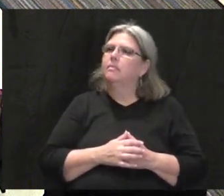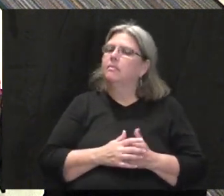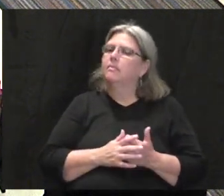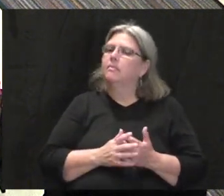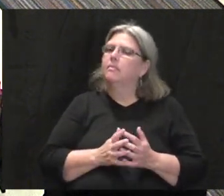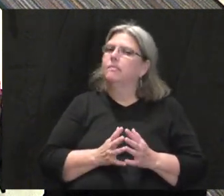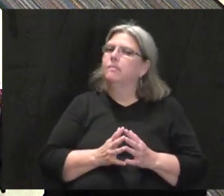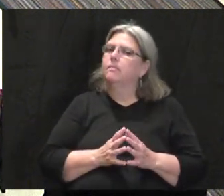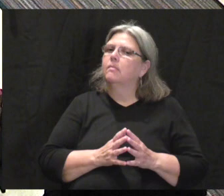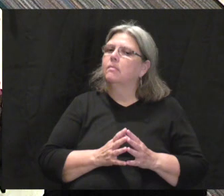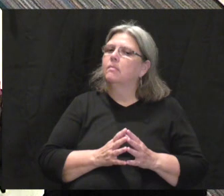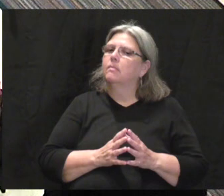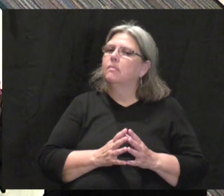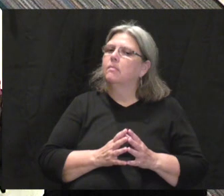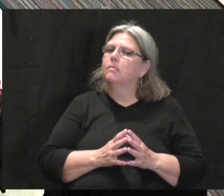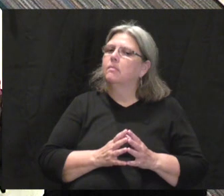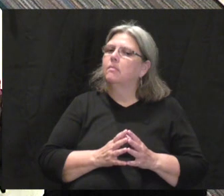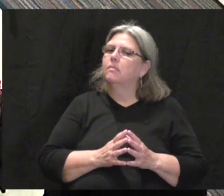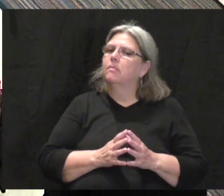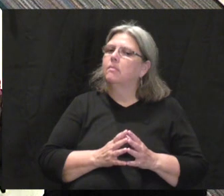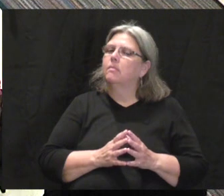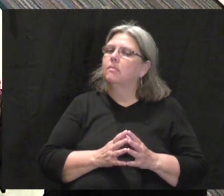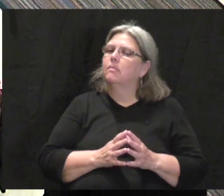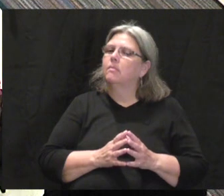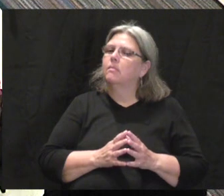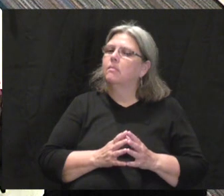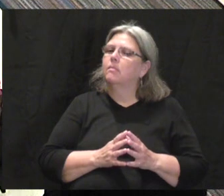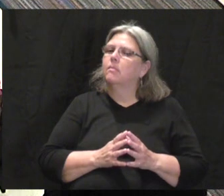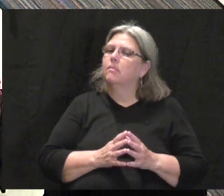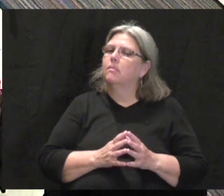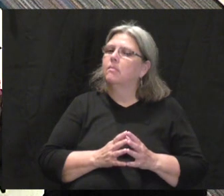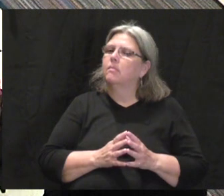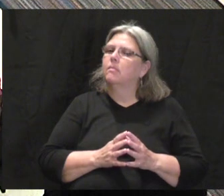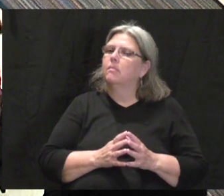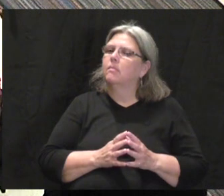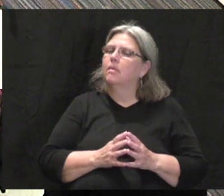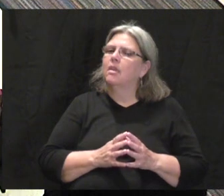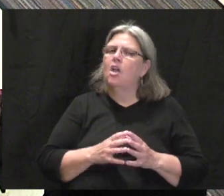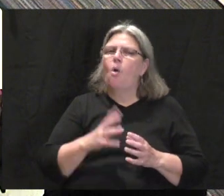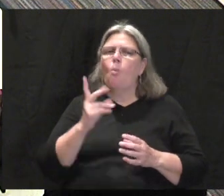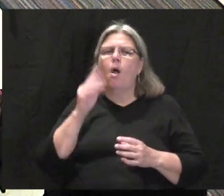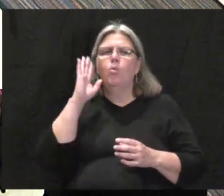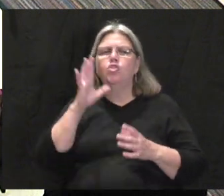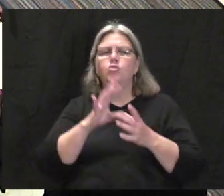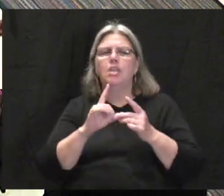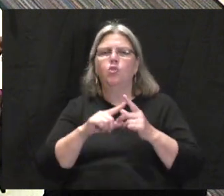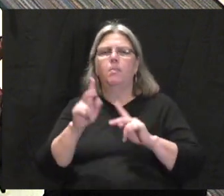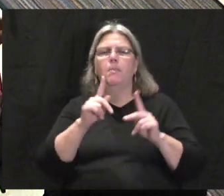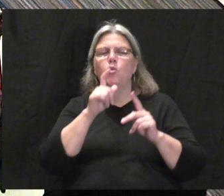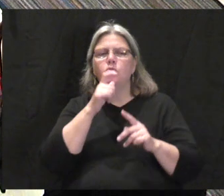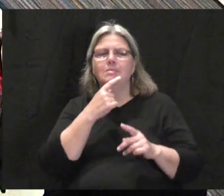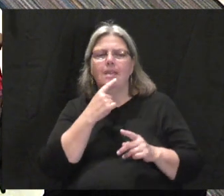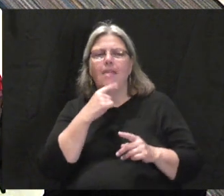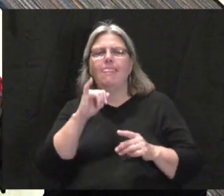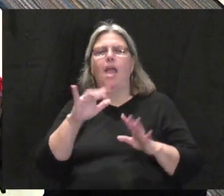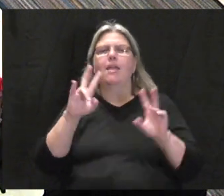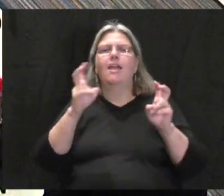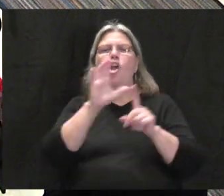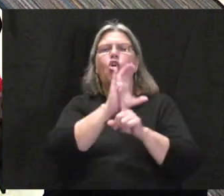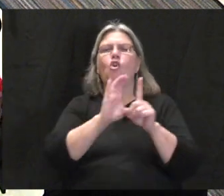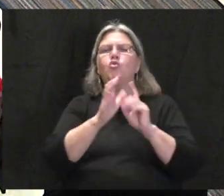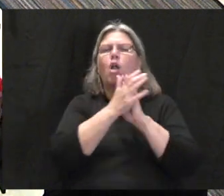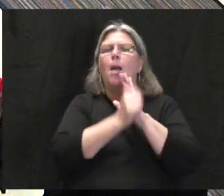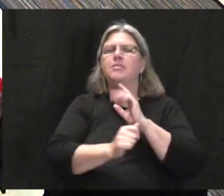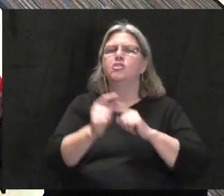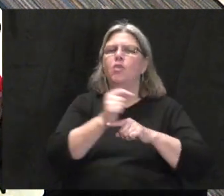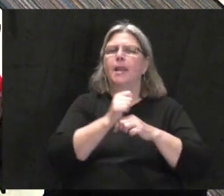Well, I would say just like, there are lots of things that make people uncomfortable. And like I said a minute ago, if we don't change, if we don't do things